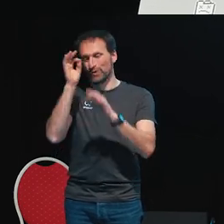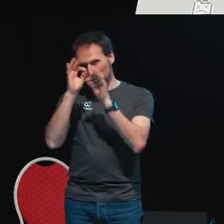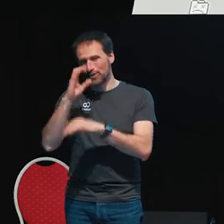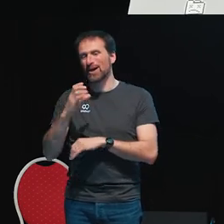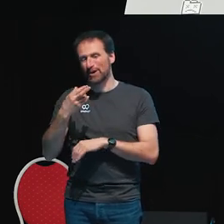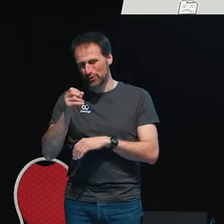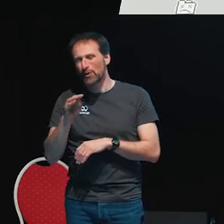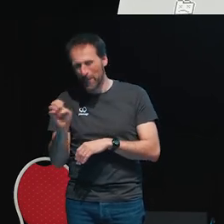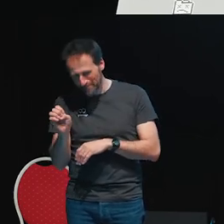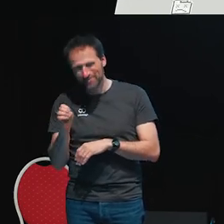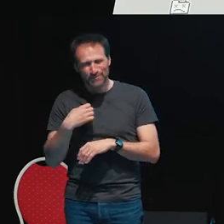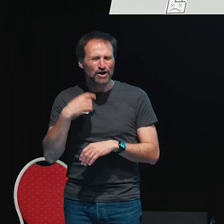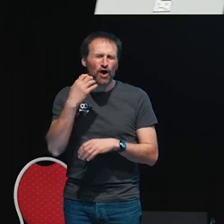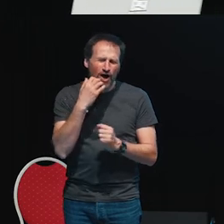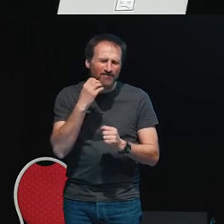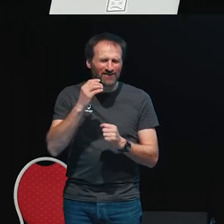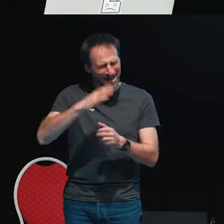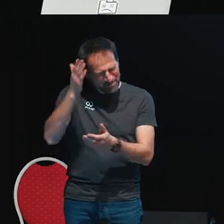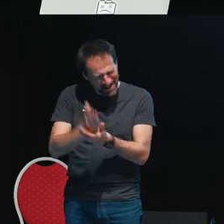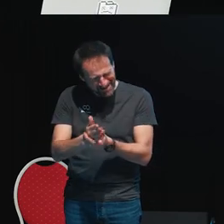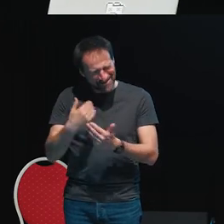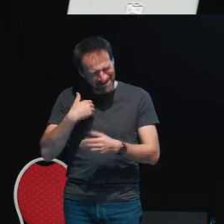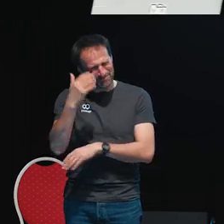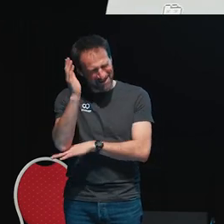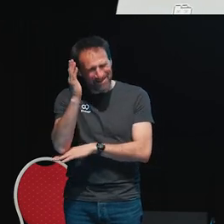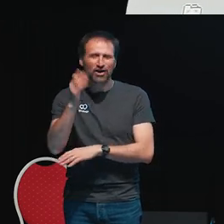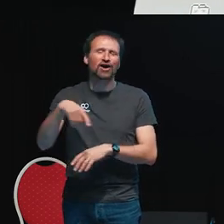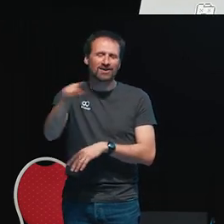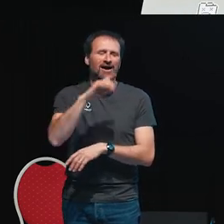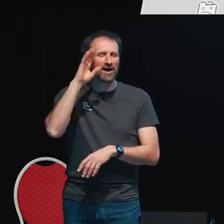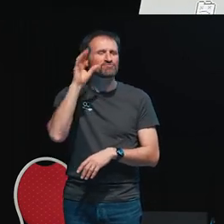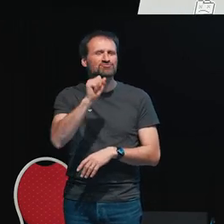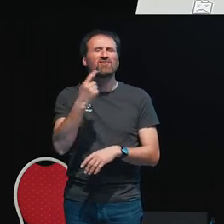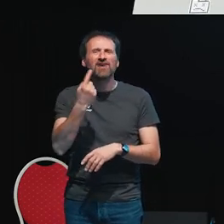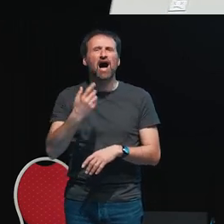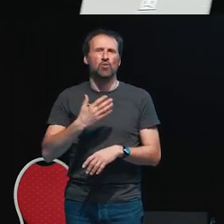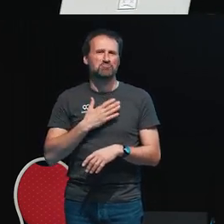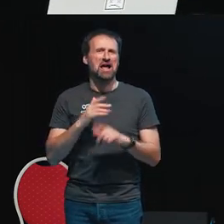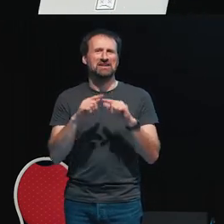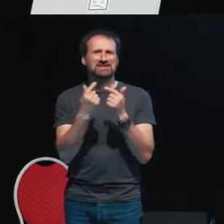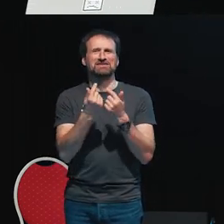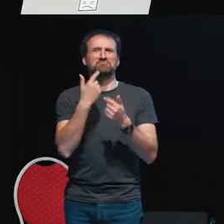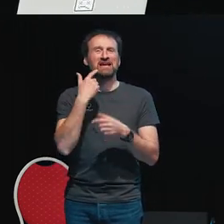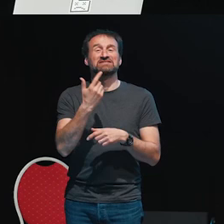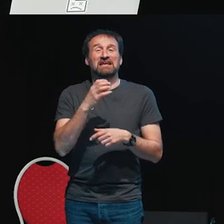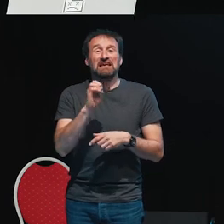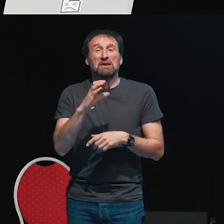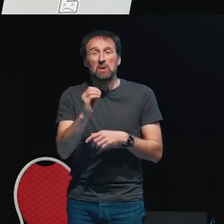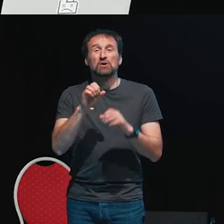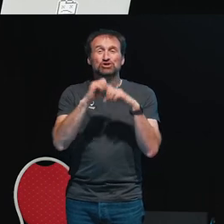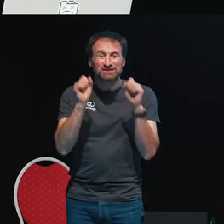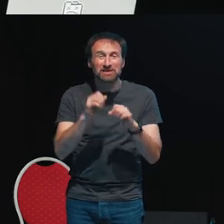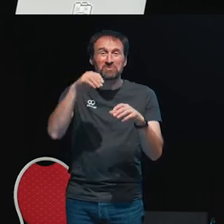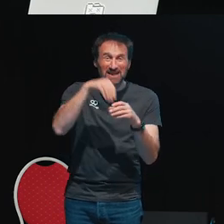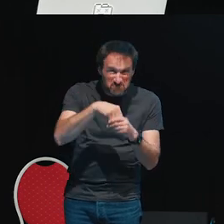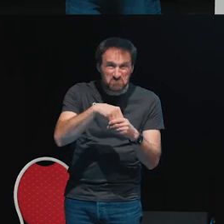you will, everything makes sense about why my team is named that way. Anyway, so that's my Twitter